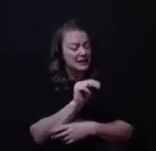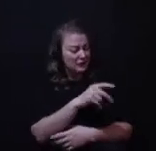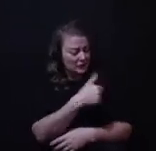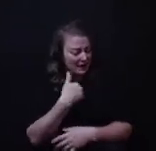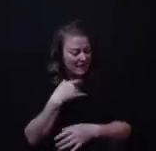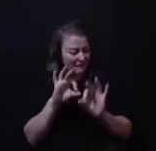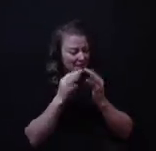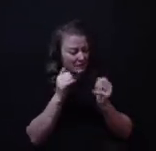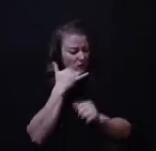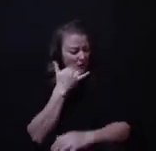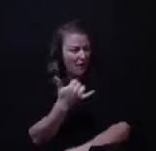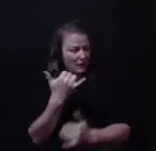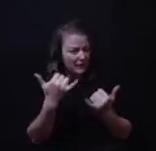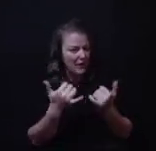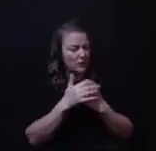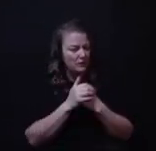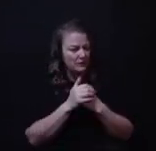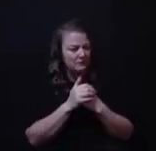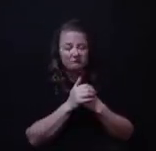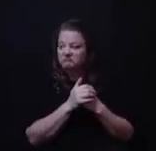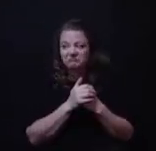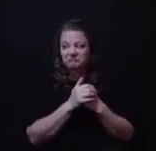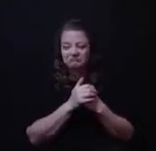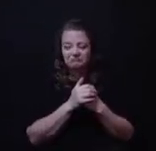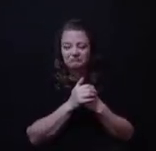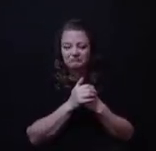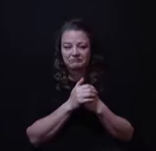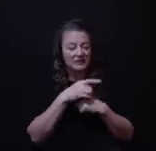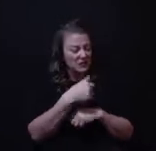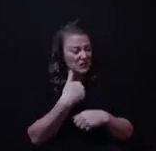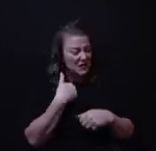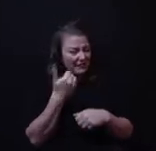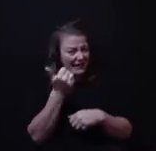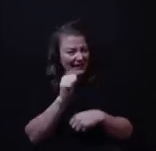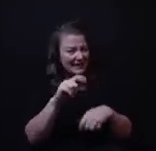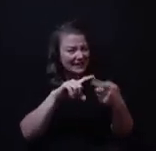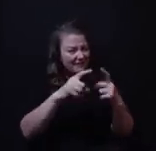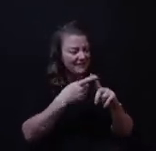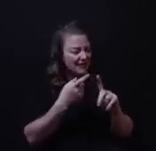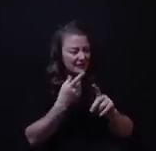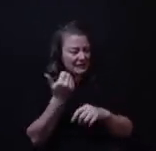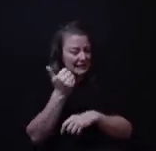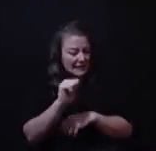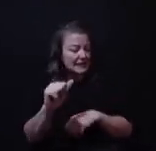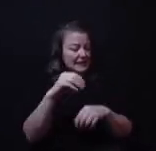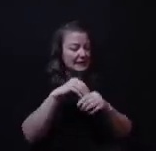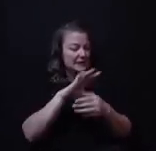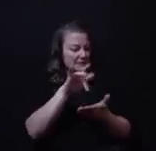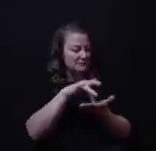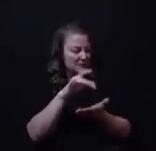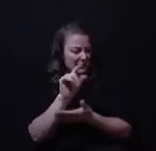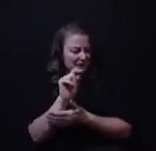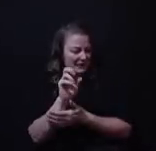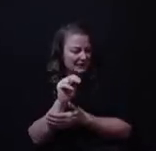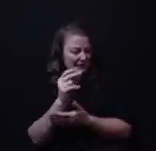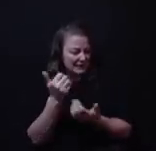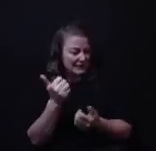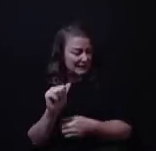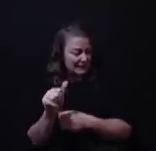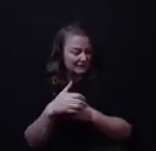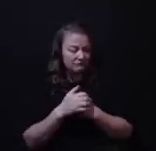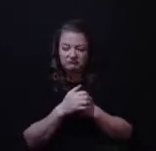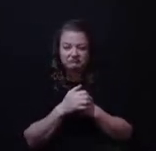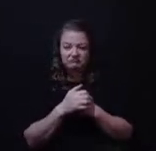family that you could call right now? No, sir. You got any friends at all in Middle Tennessee? Anybody you can think of? No,